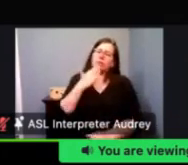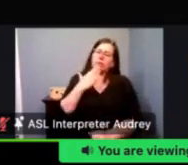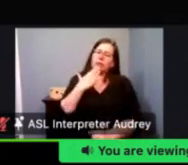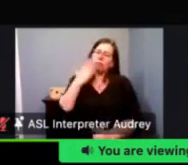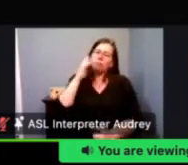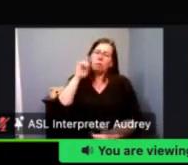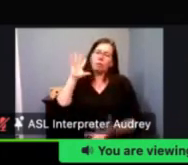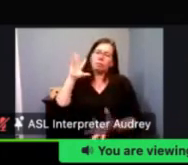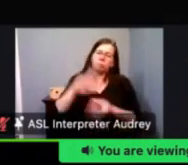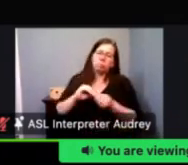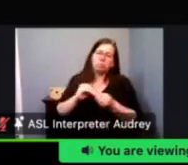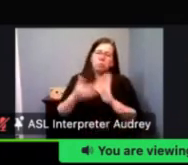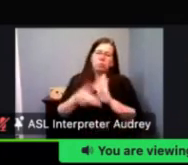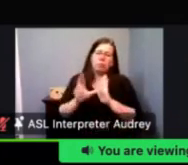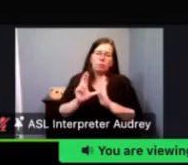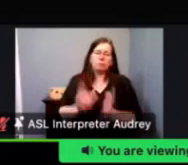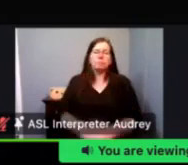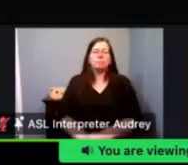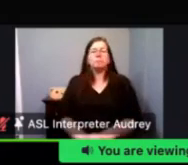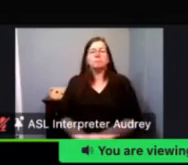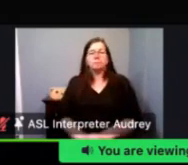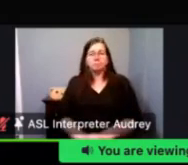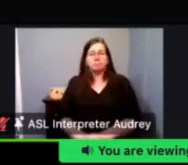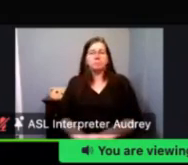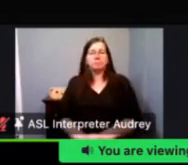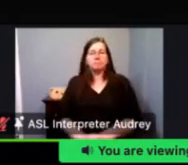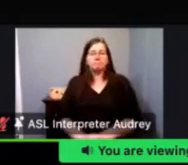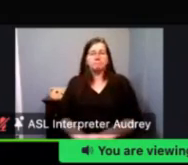overview. Thank you both.